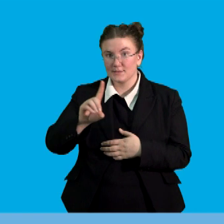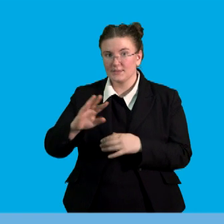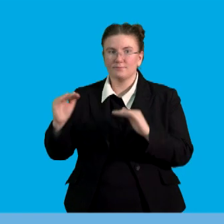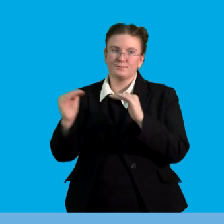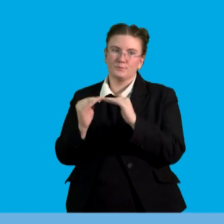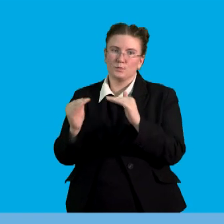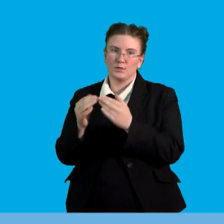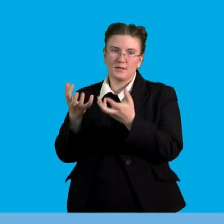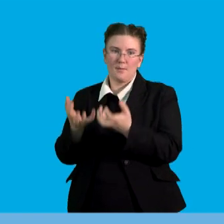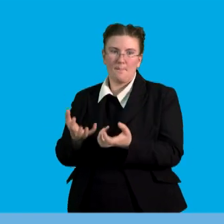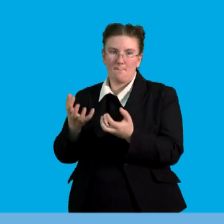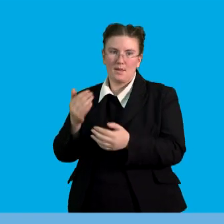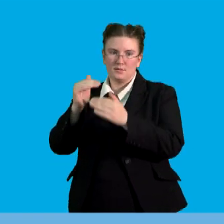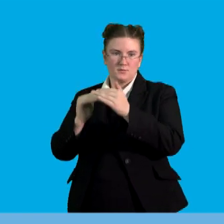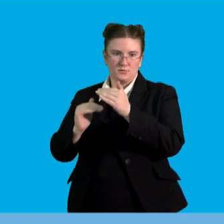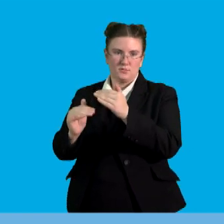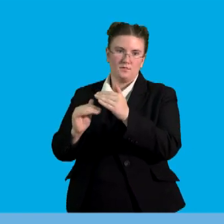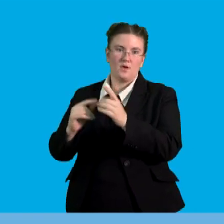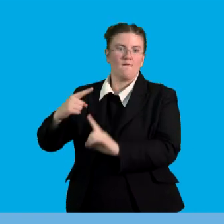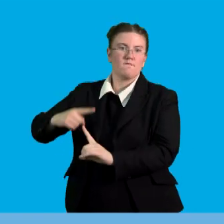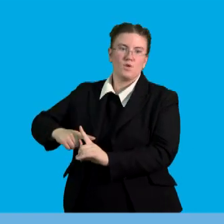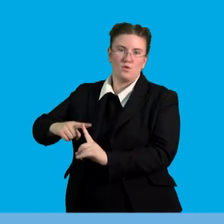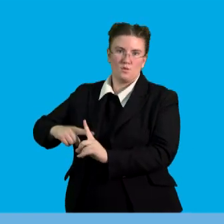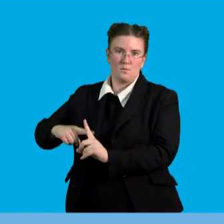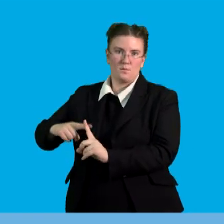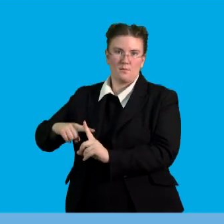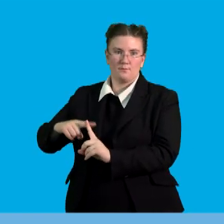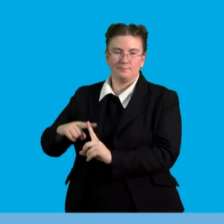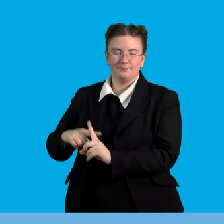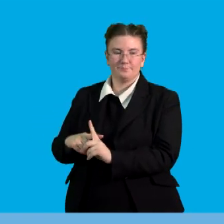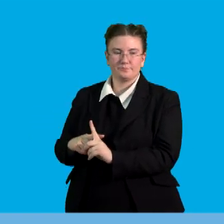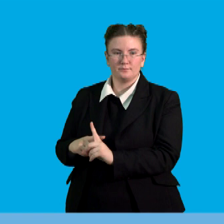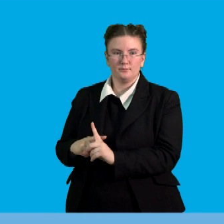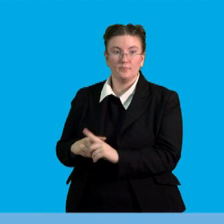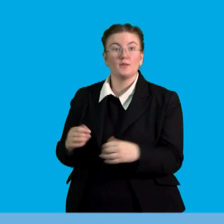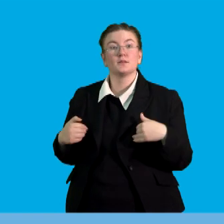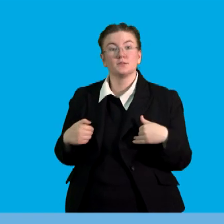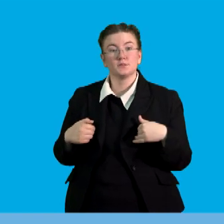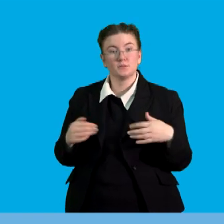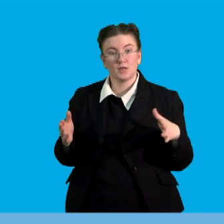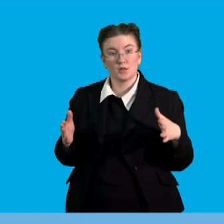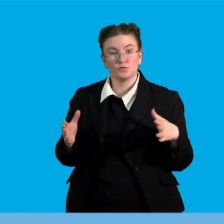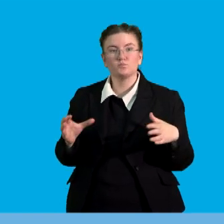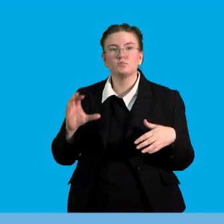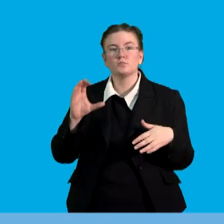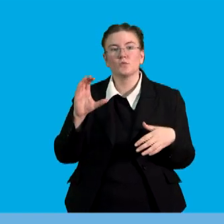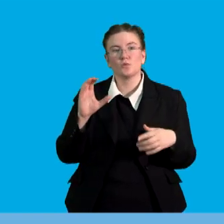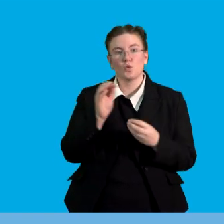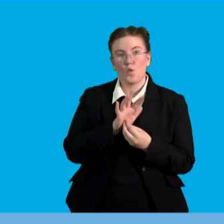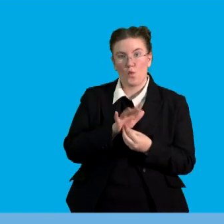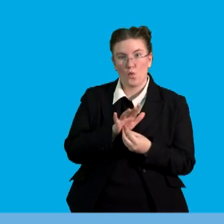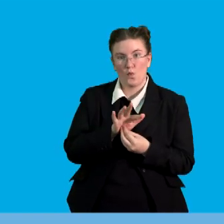is equals to mass over the volume. So starting with the